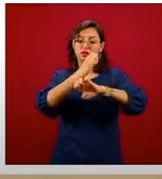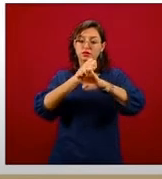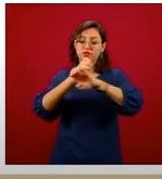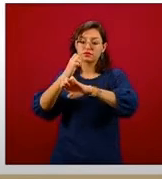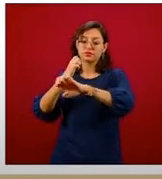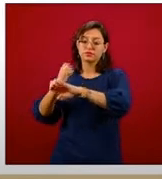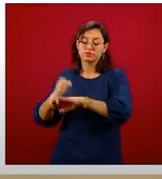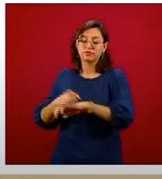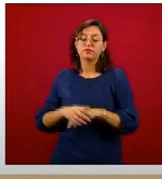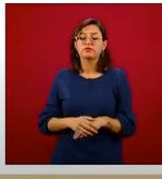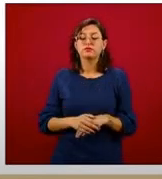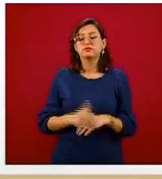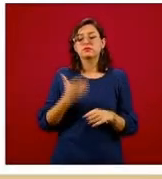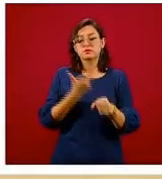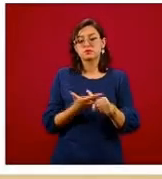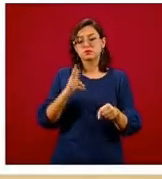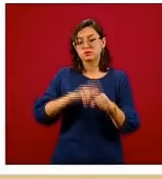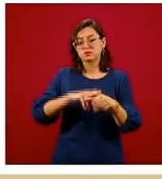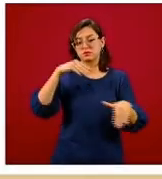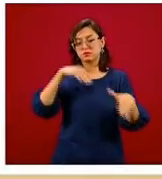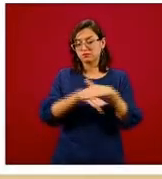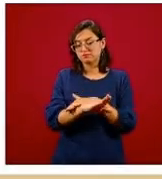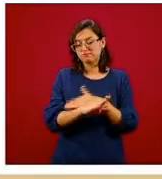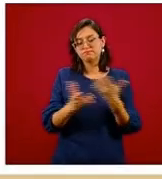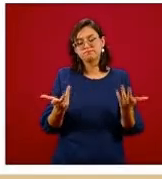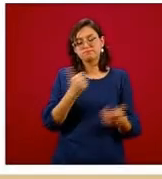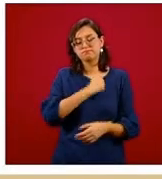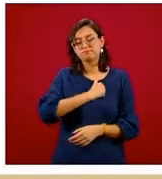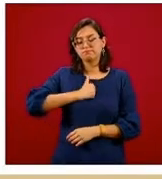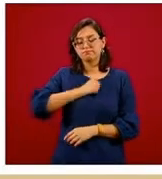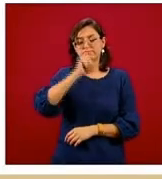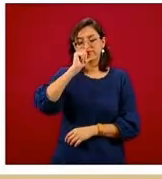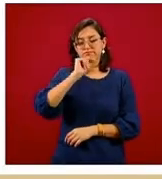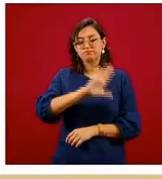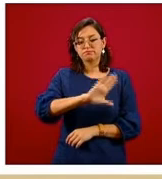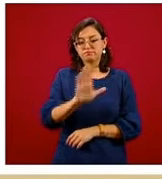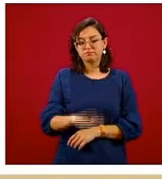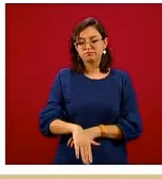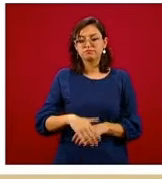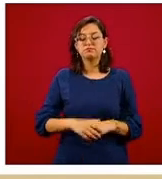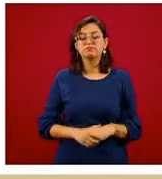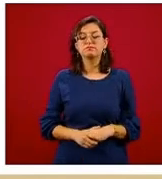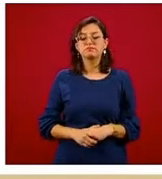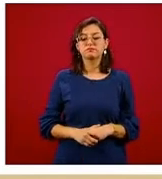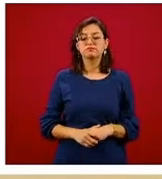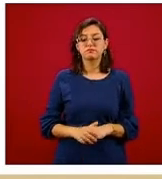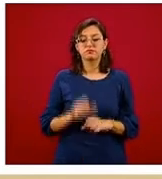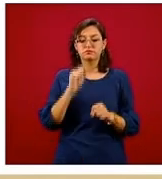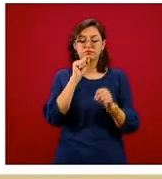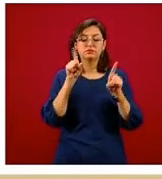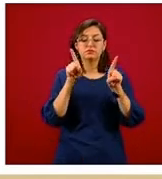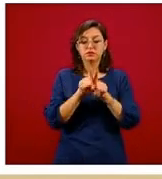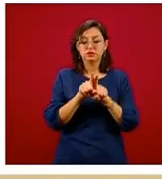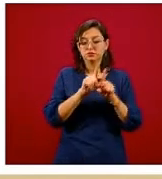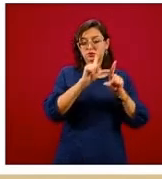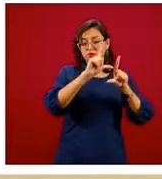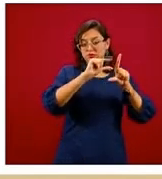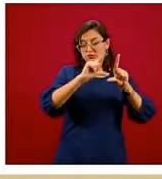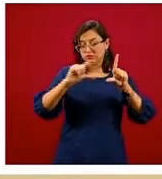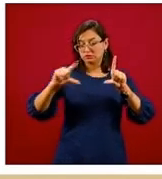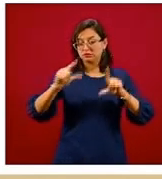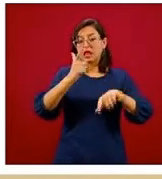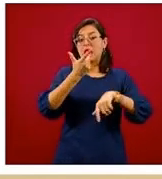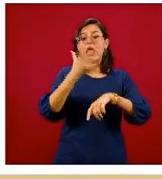see the distribution according to the state where they were receiving medical care and where they actually